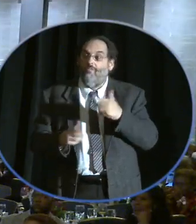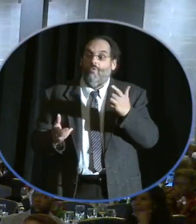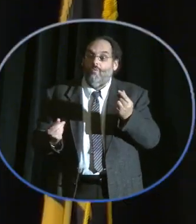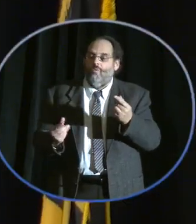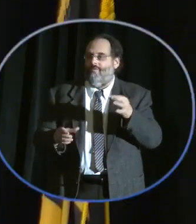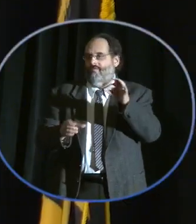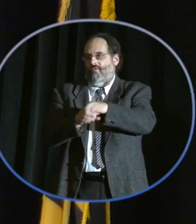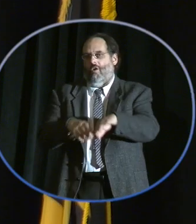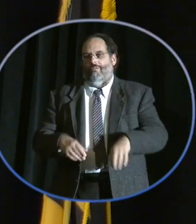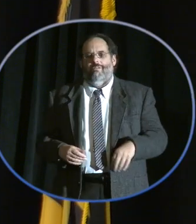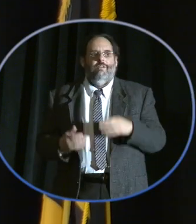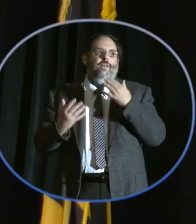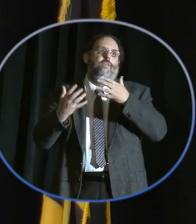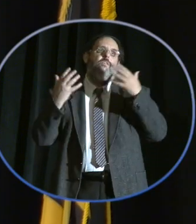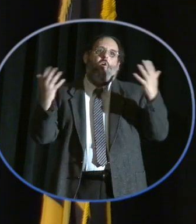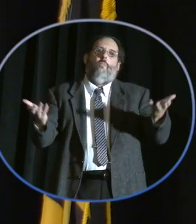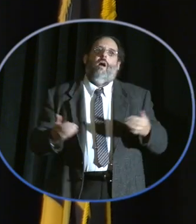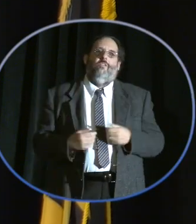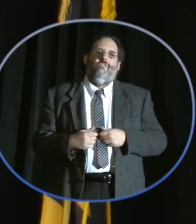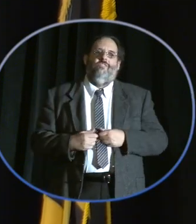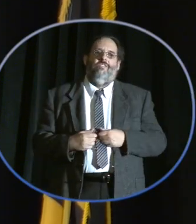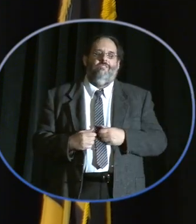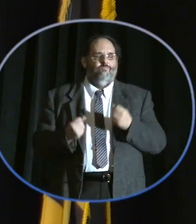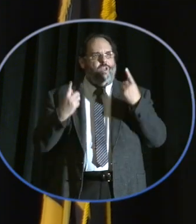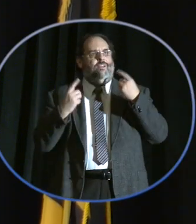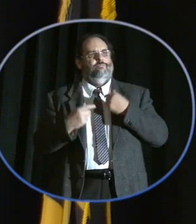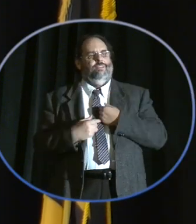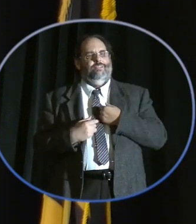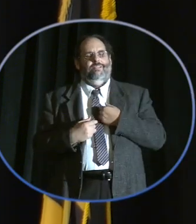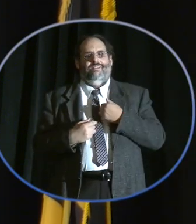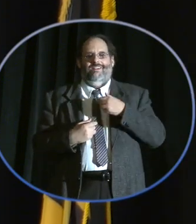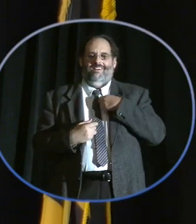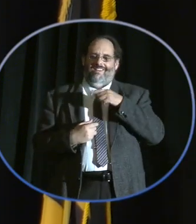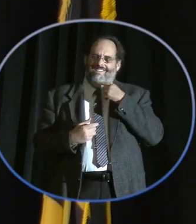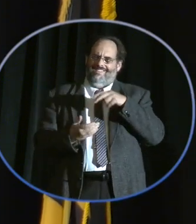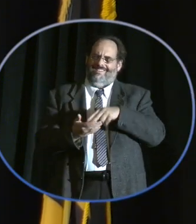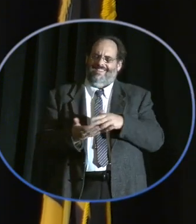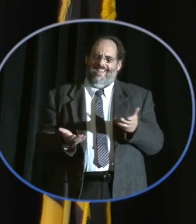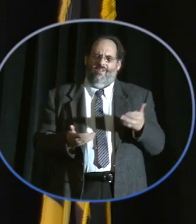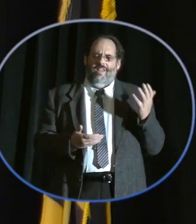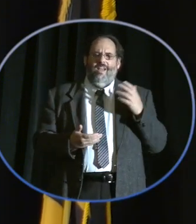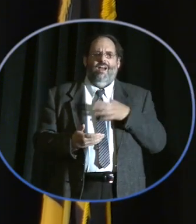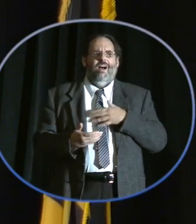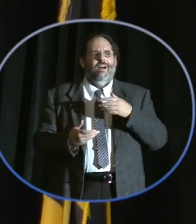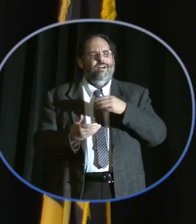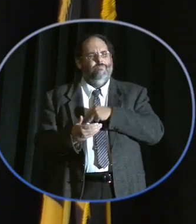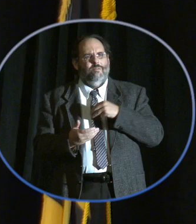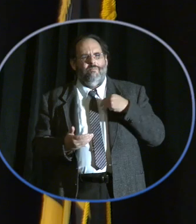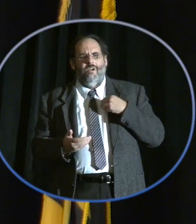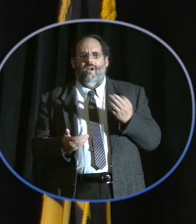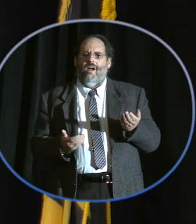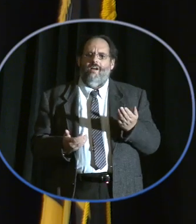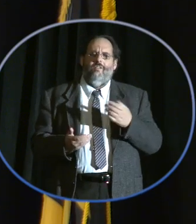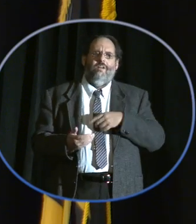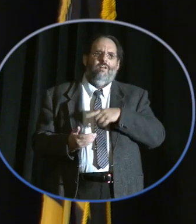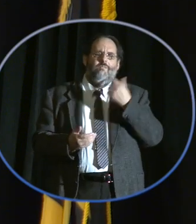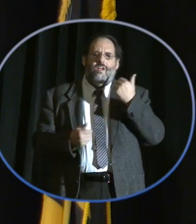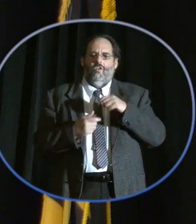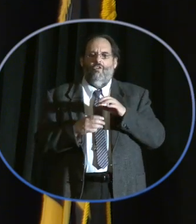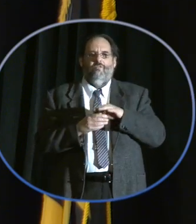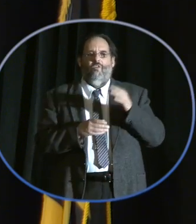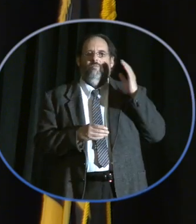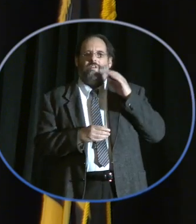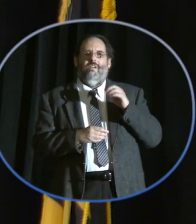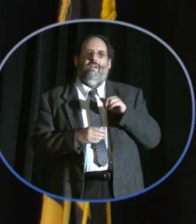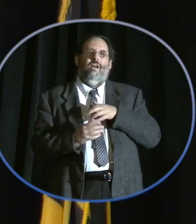I just want to say thank you so much. This is a surprise. Sammy was a member of Black Girls Vote at American University, so